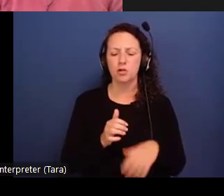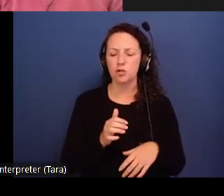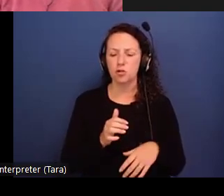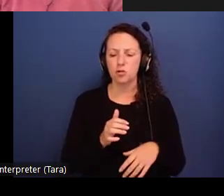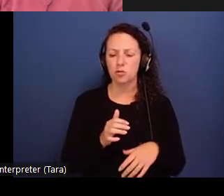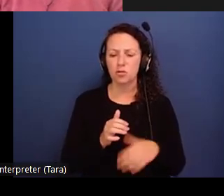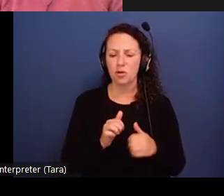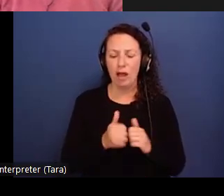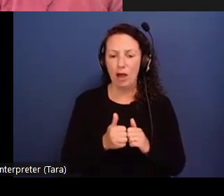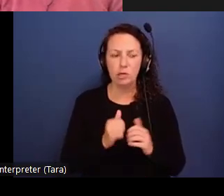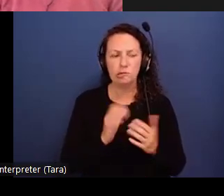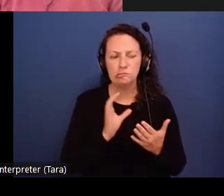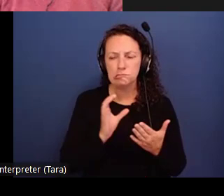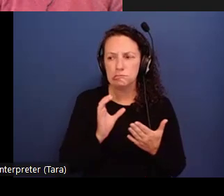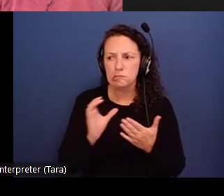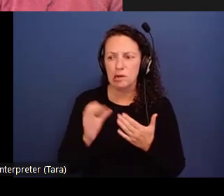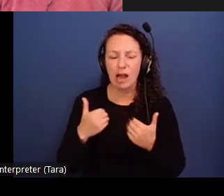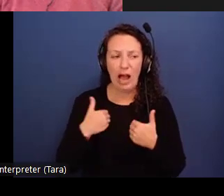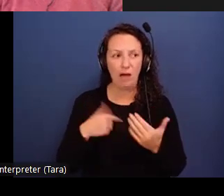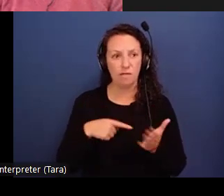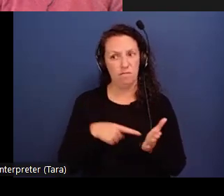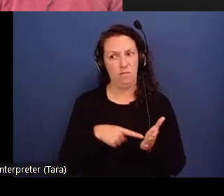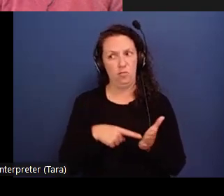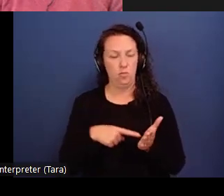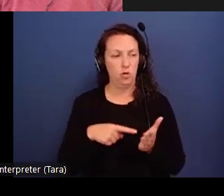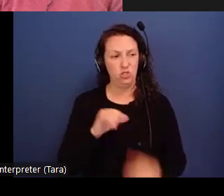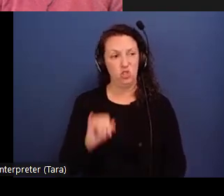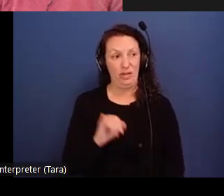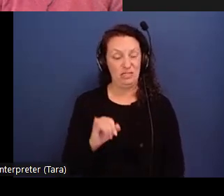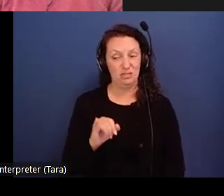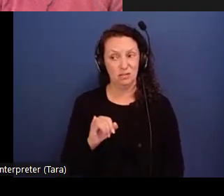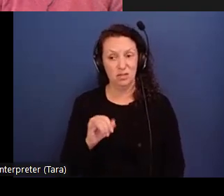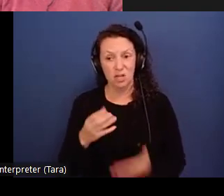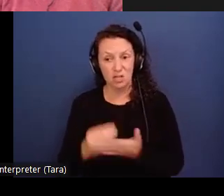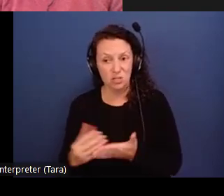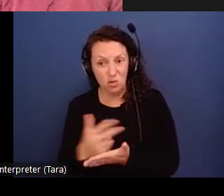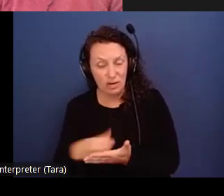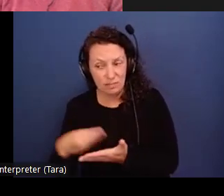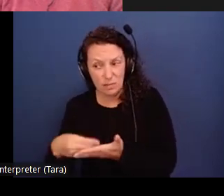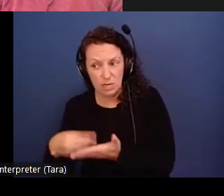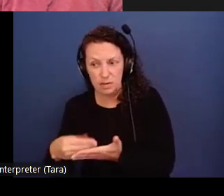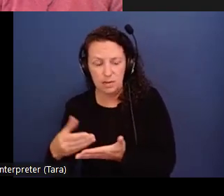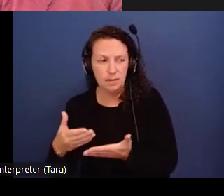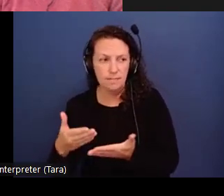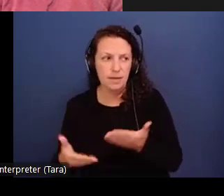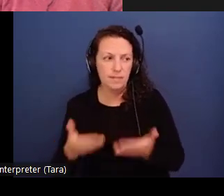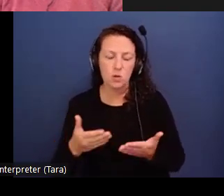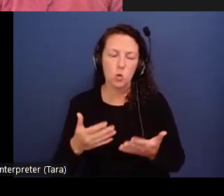affordable insurance? Because if you're making income, you're not going to, you're probably not qualified